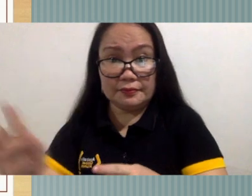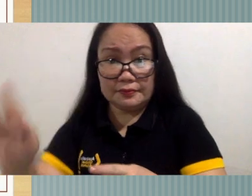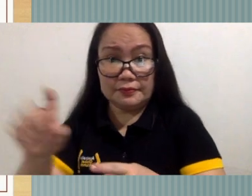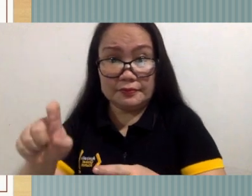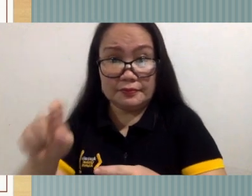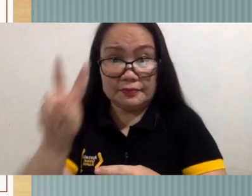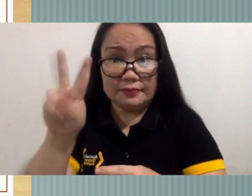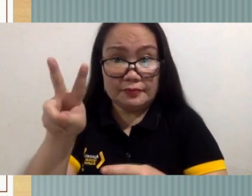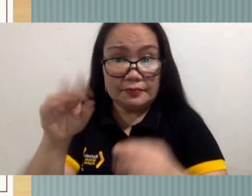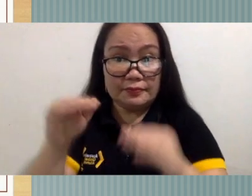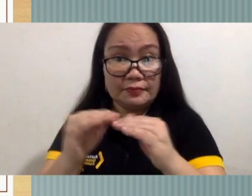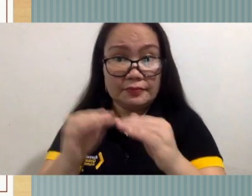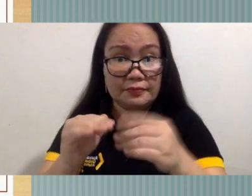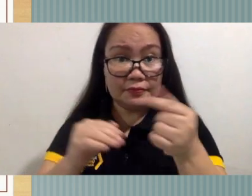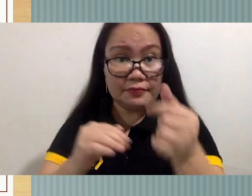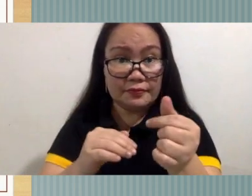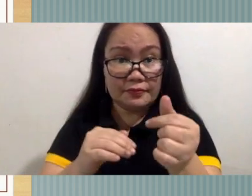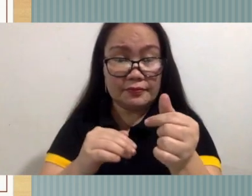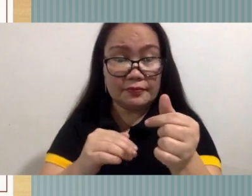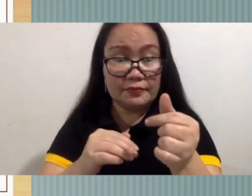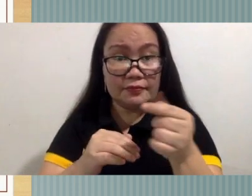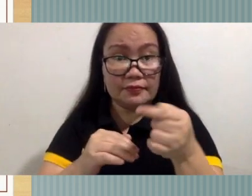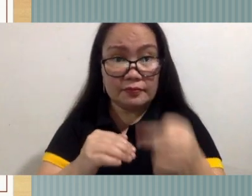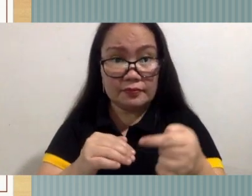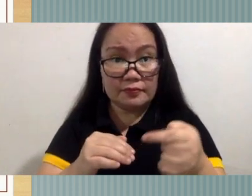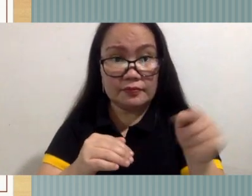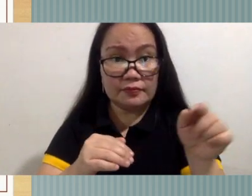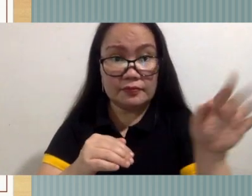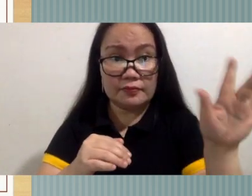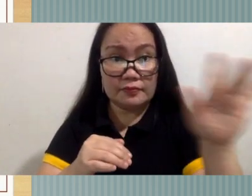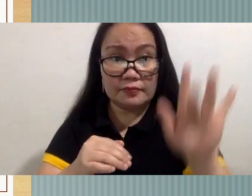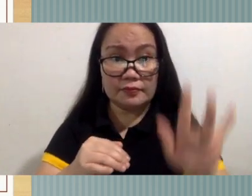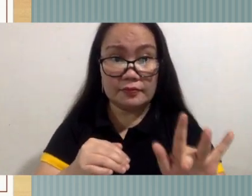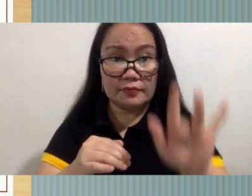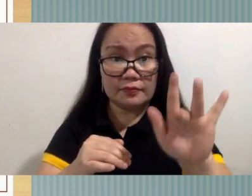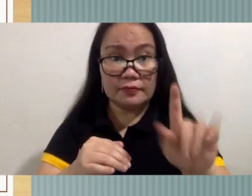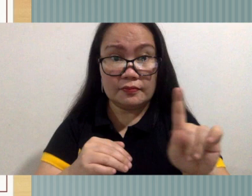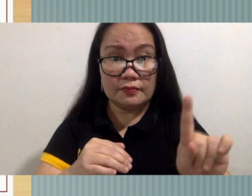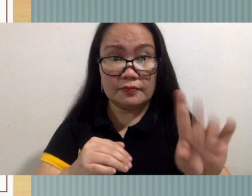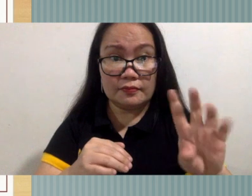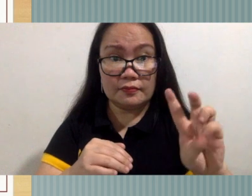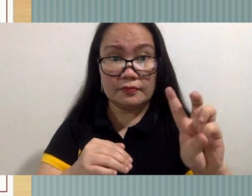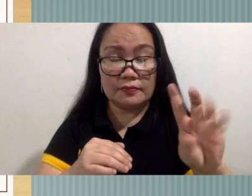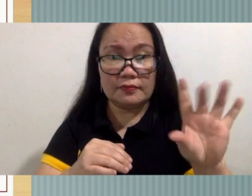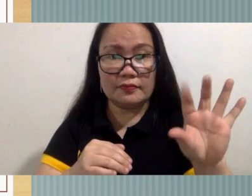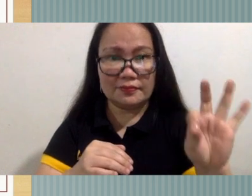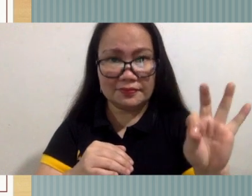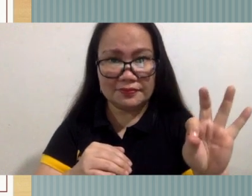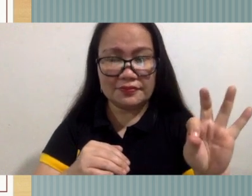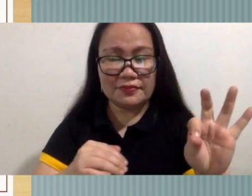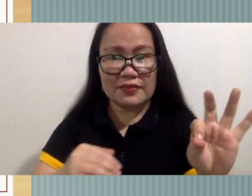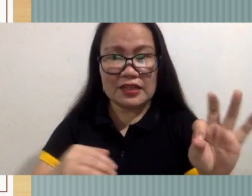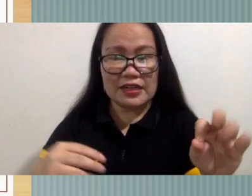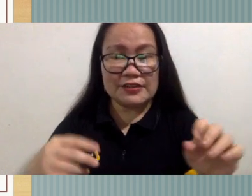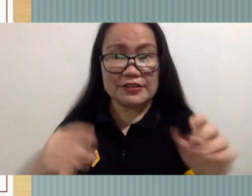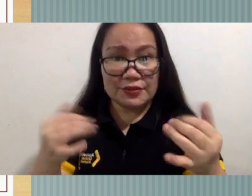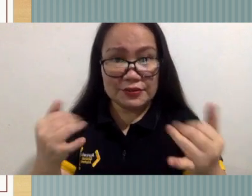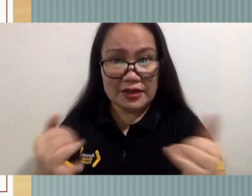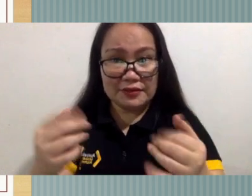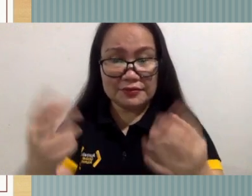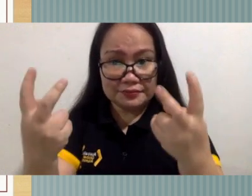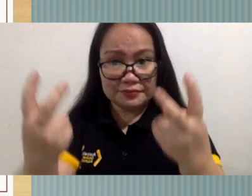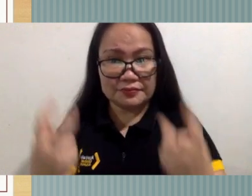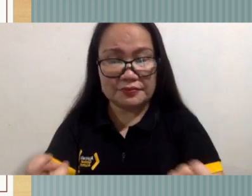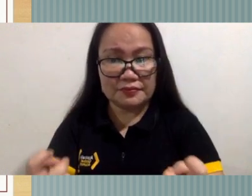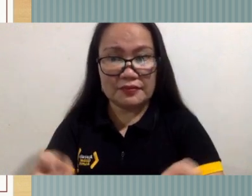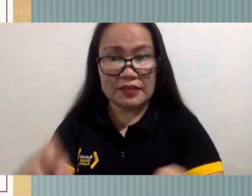both sides. So, we will have square root of x squared is equal to positive or negative square root of 169. So,